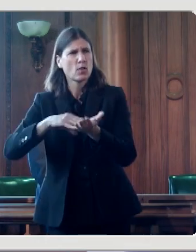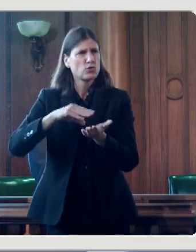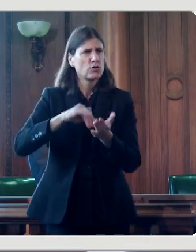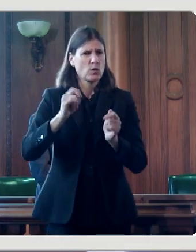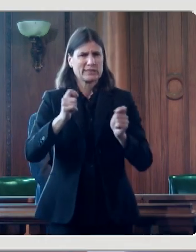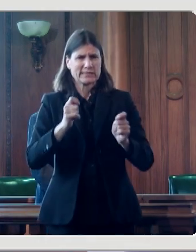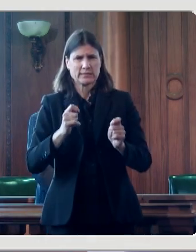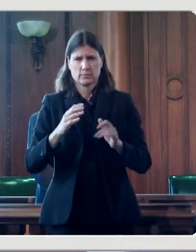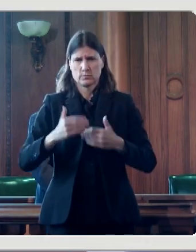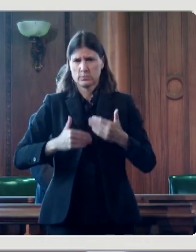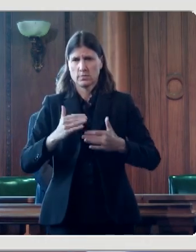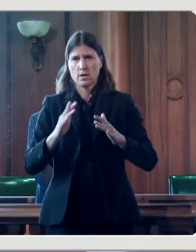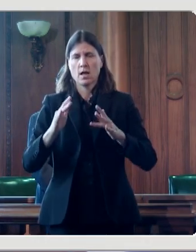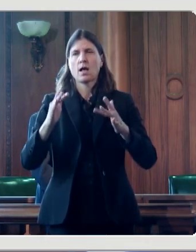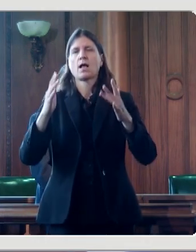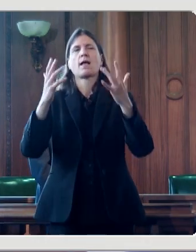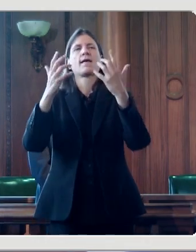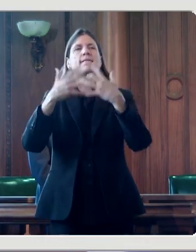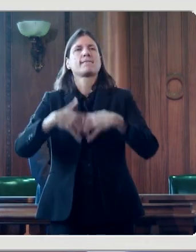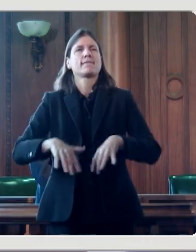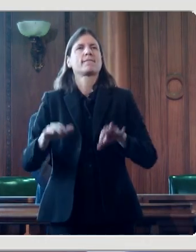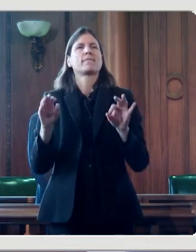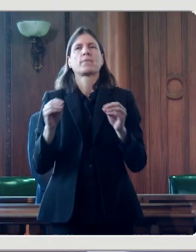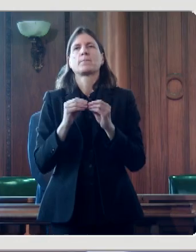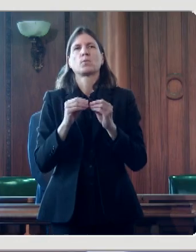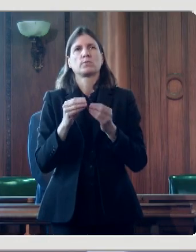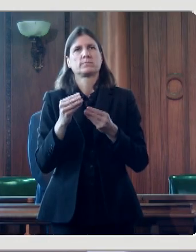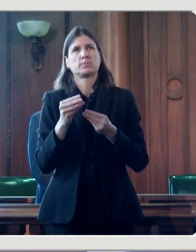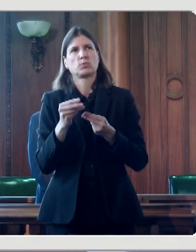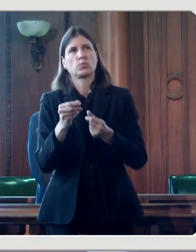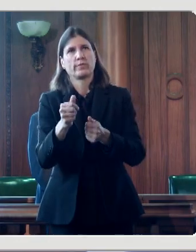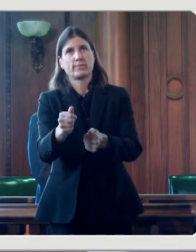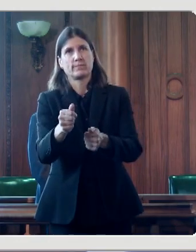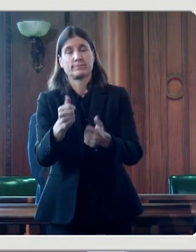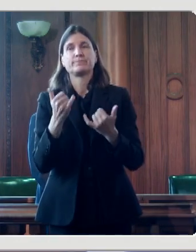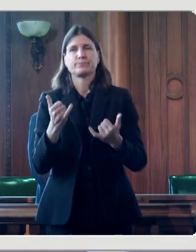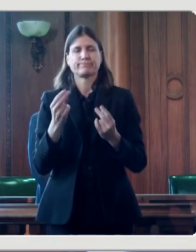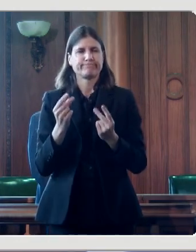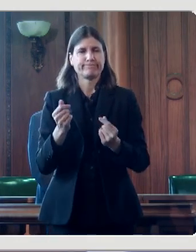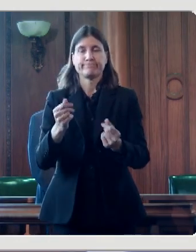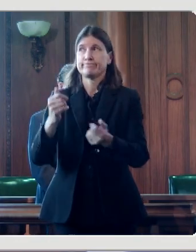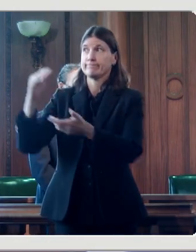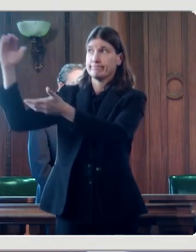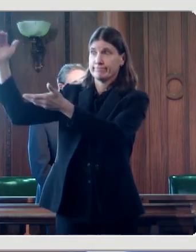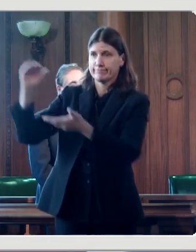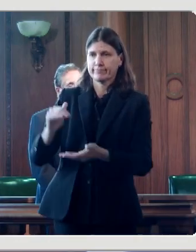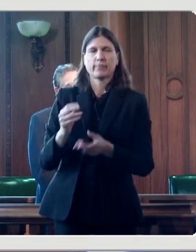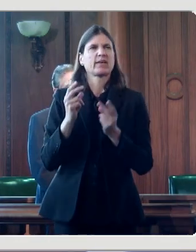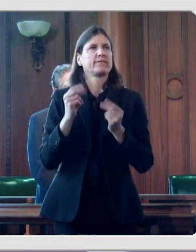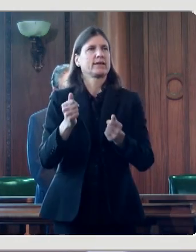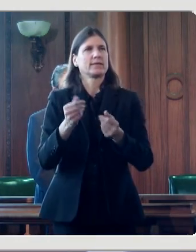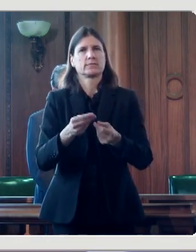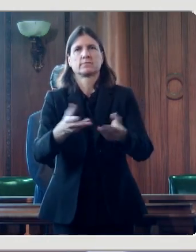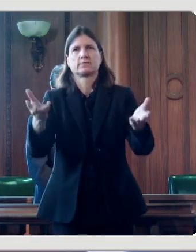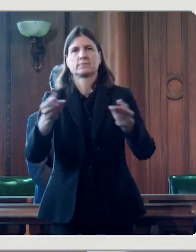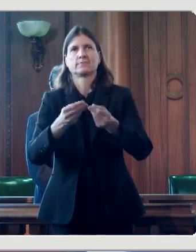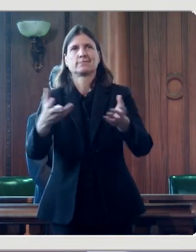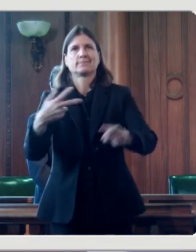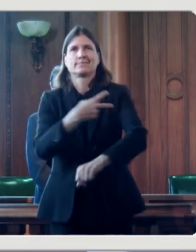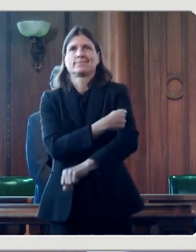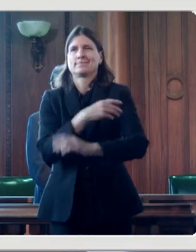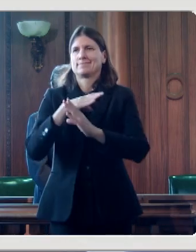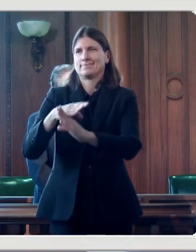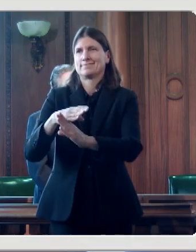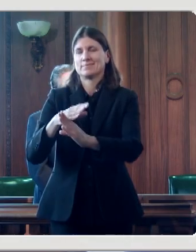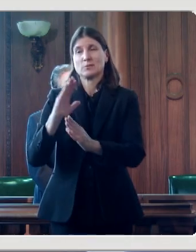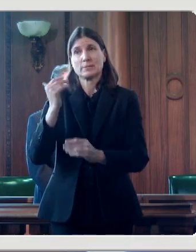it appears that we're getting faster at getting stuff into arms, which is really what the bottom line is. And it's based on that I say that I think we